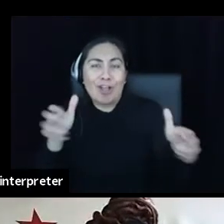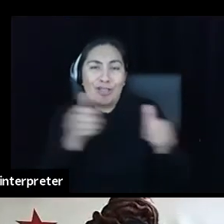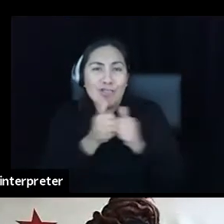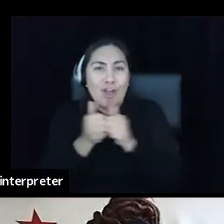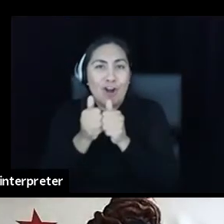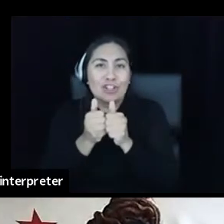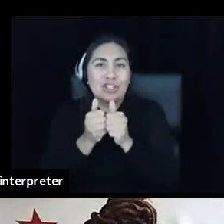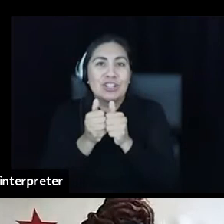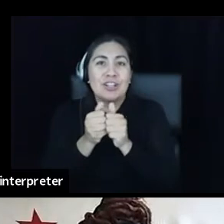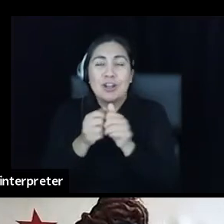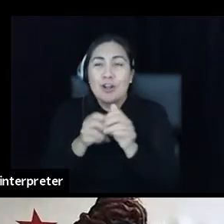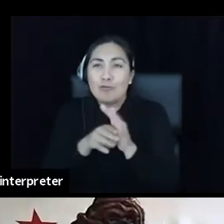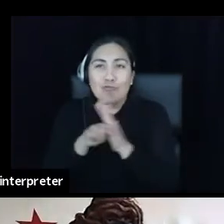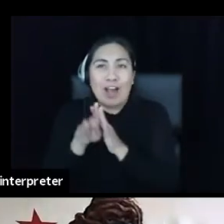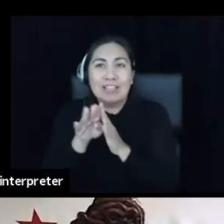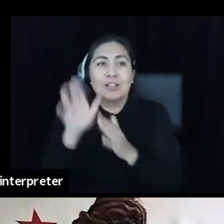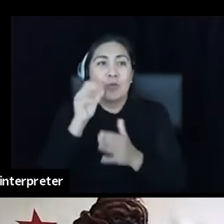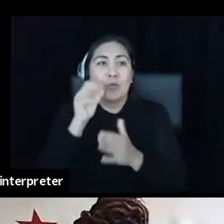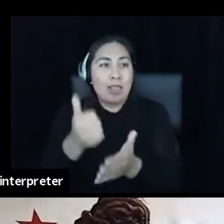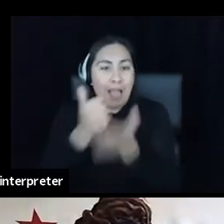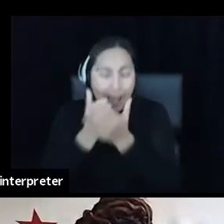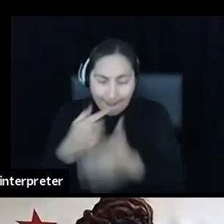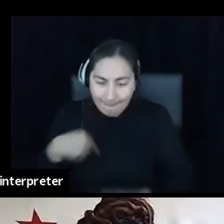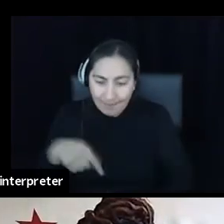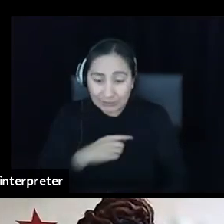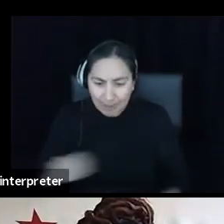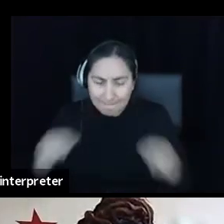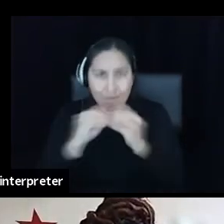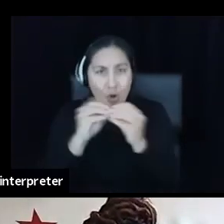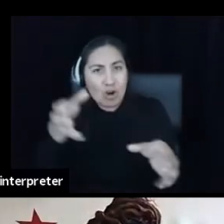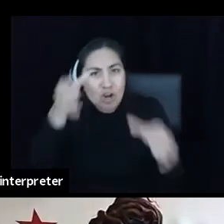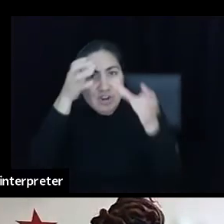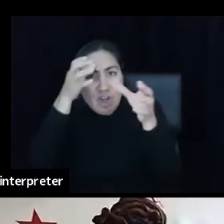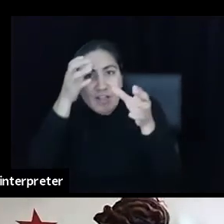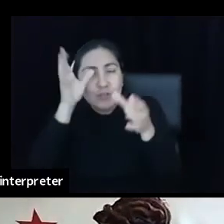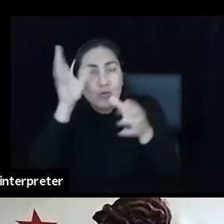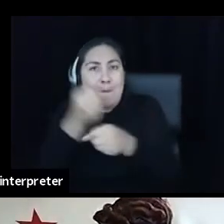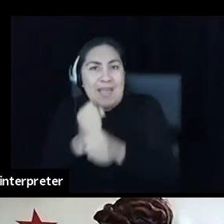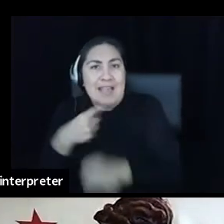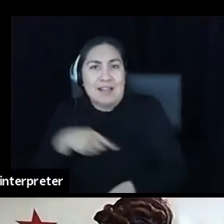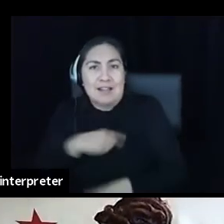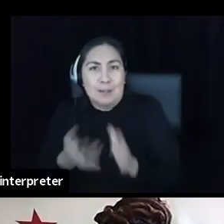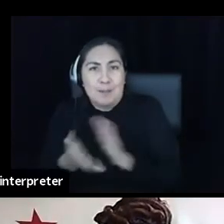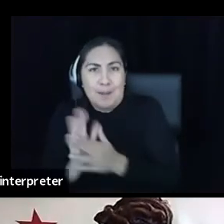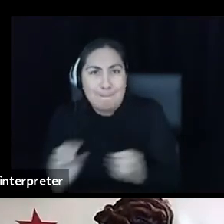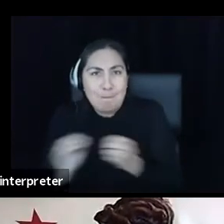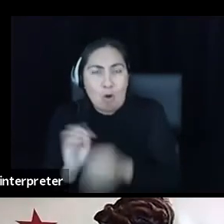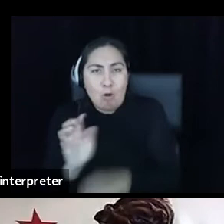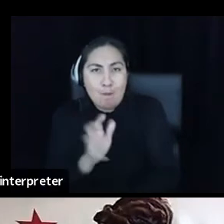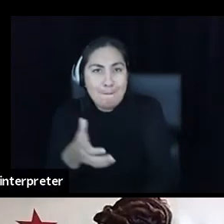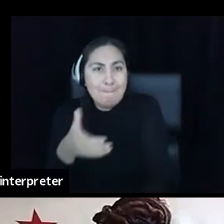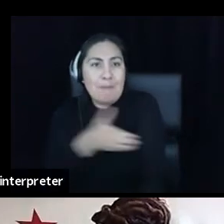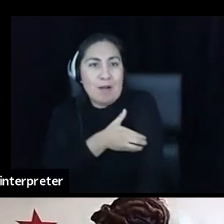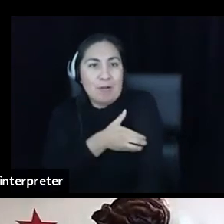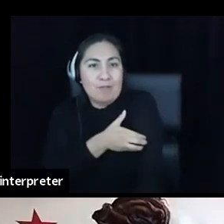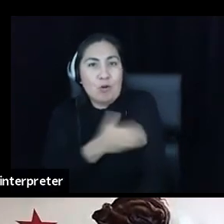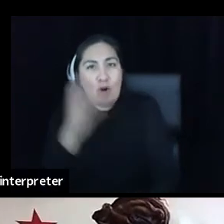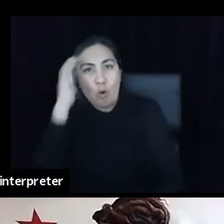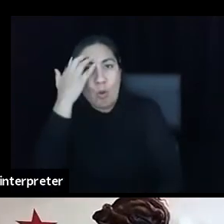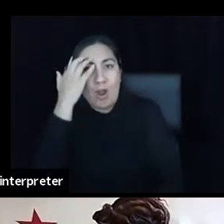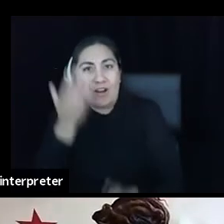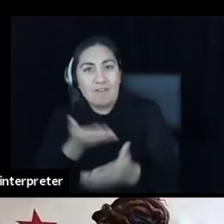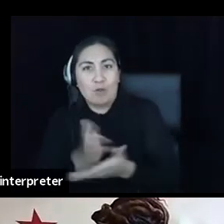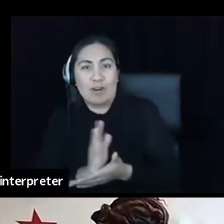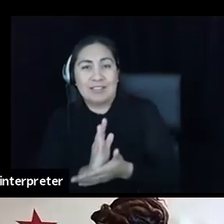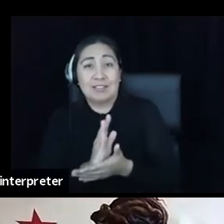all ships, and the more knowledge only makes us more powerful and more aware of our rights. And at some